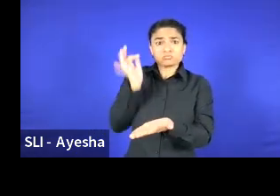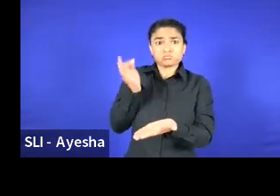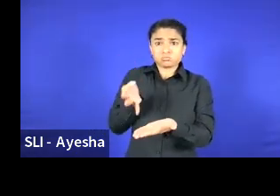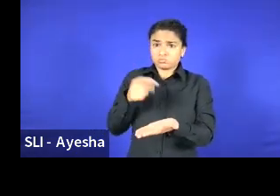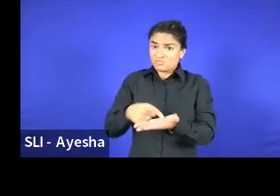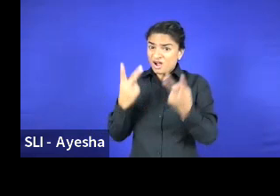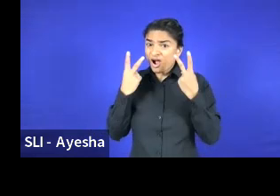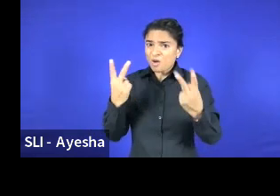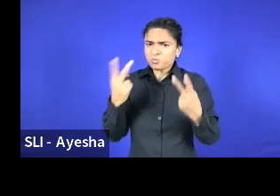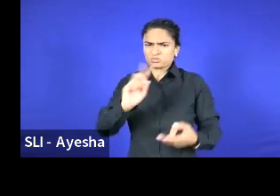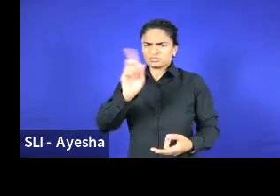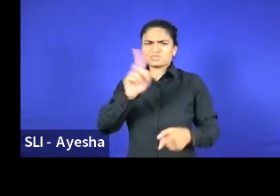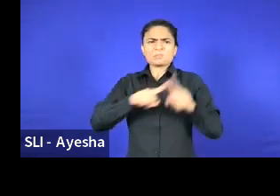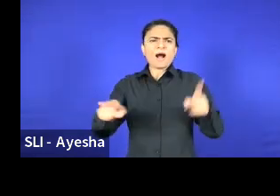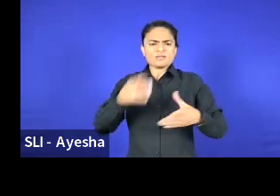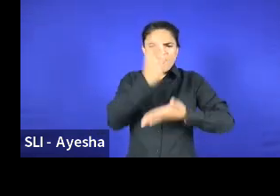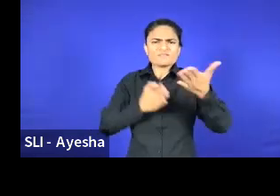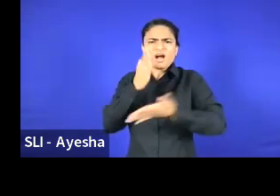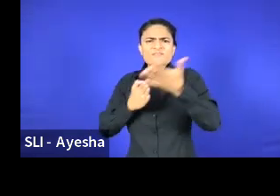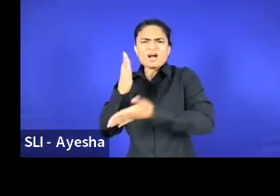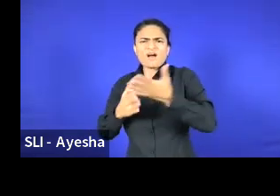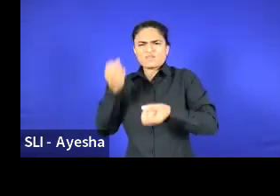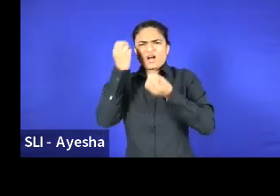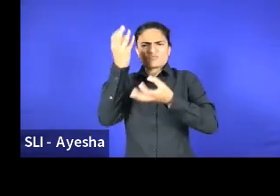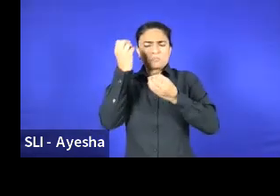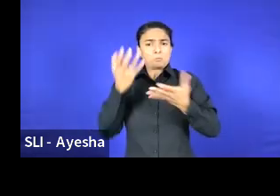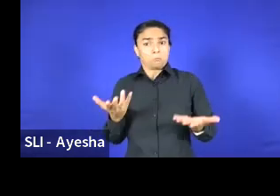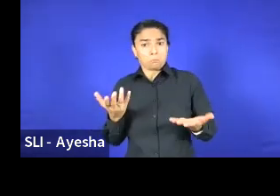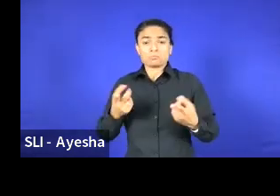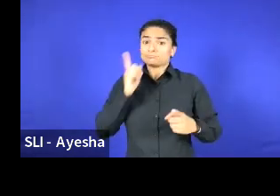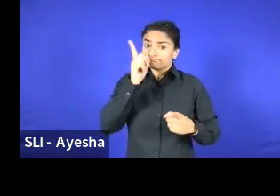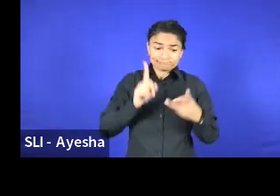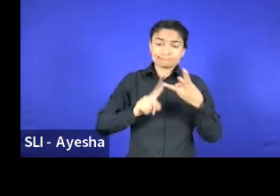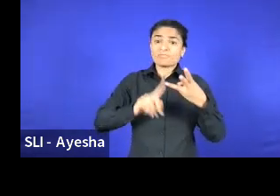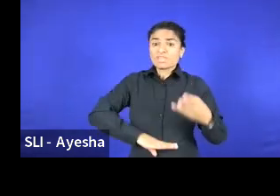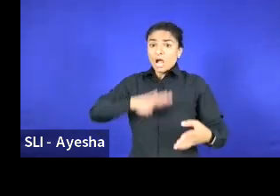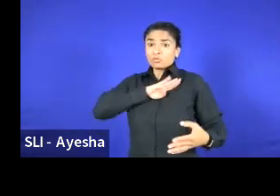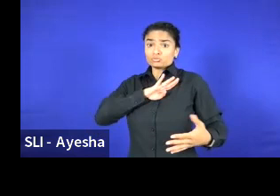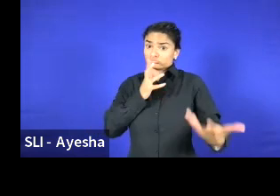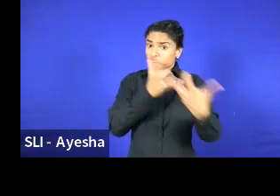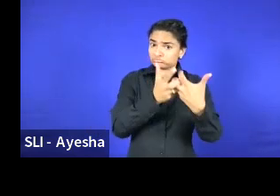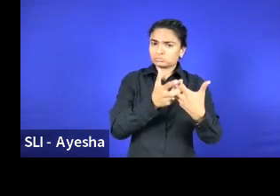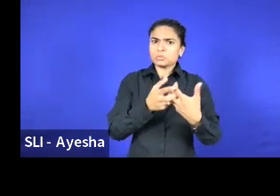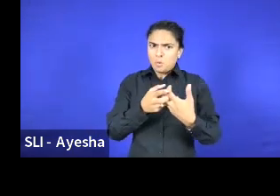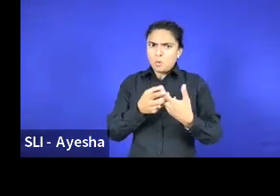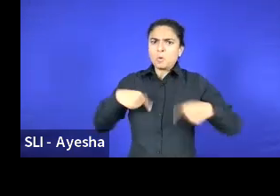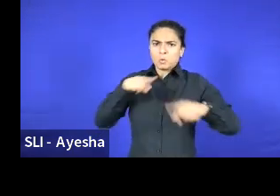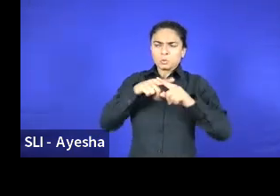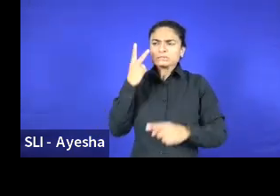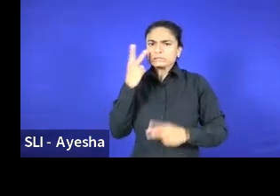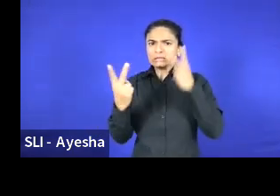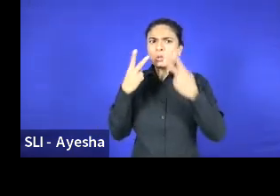children-specific assessment and adult-specific assessment. And for the government, there are clear issues with regards to